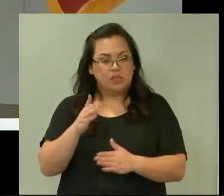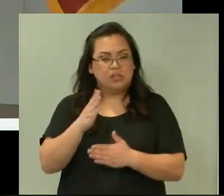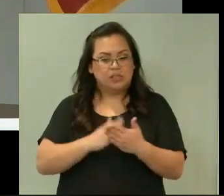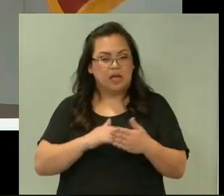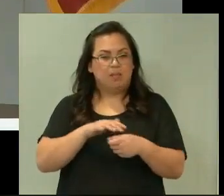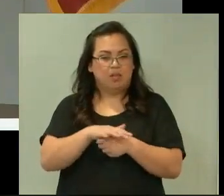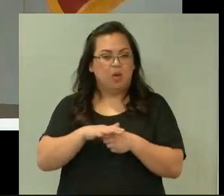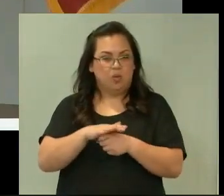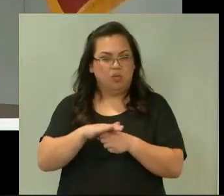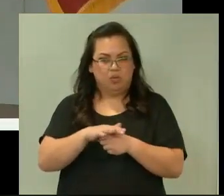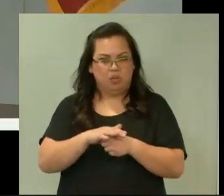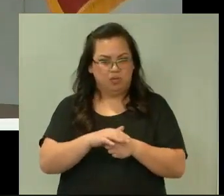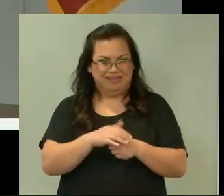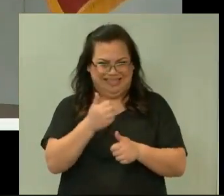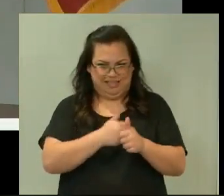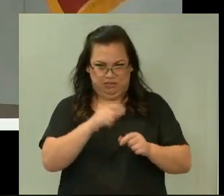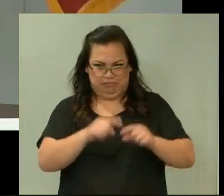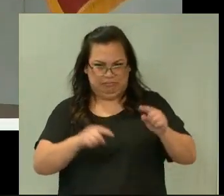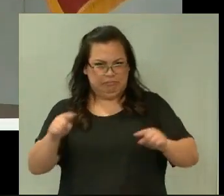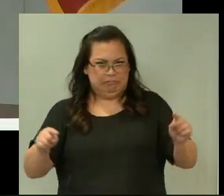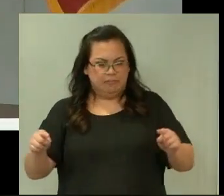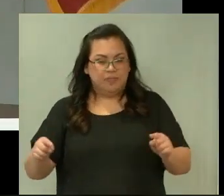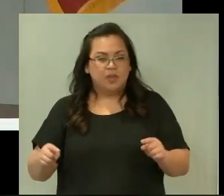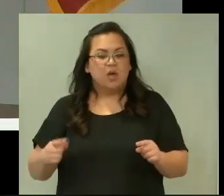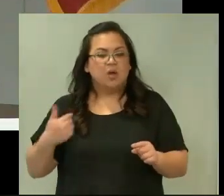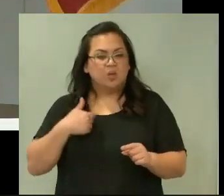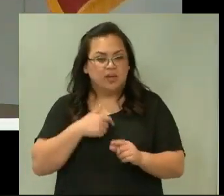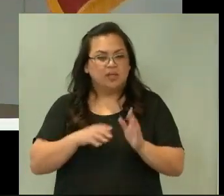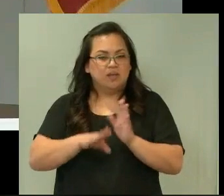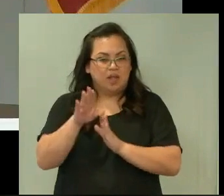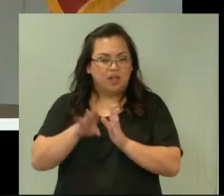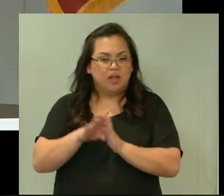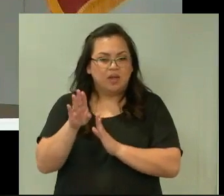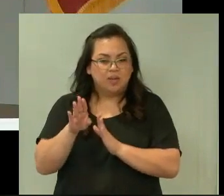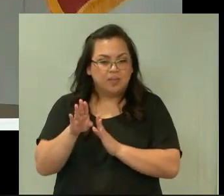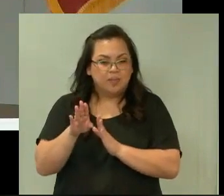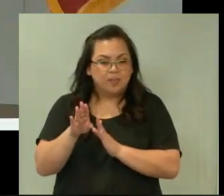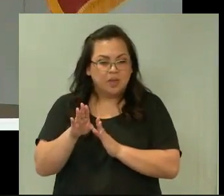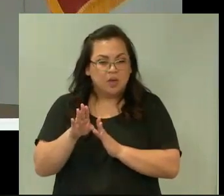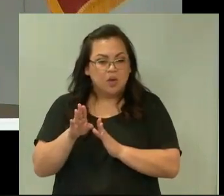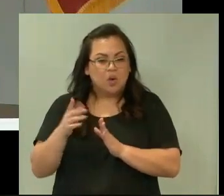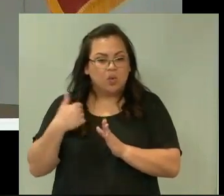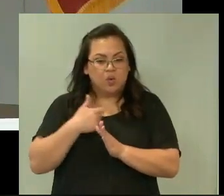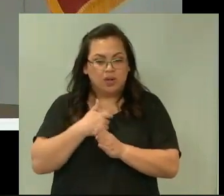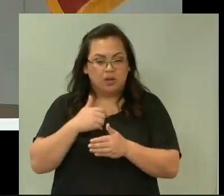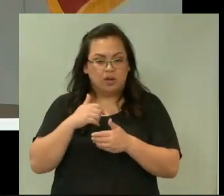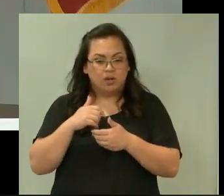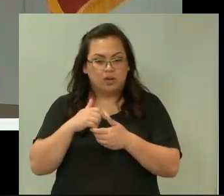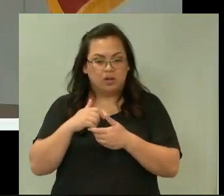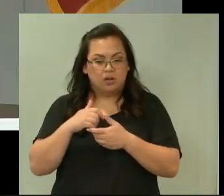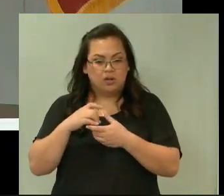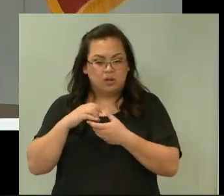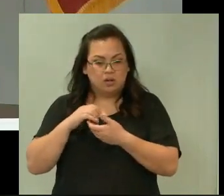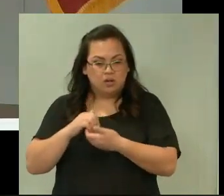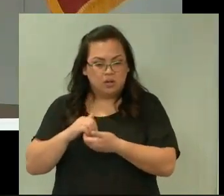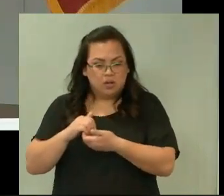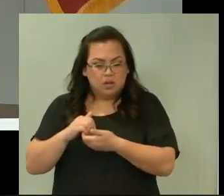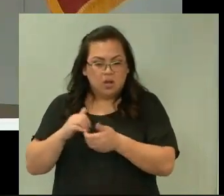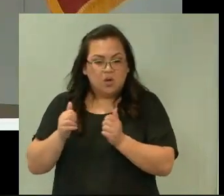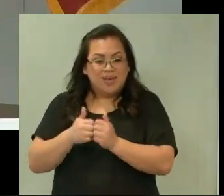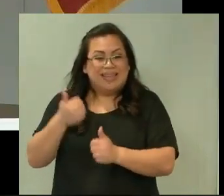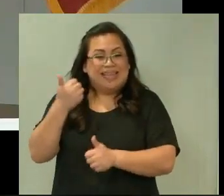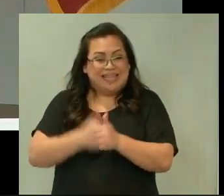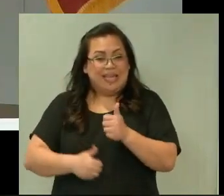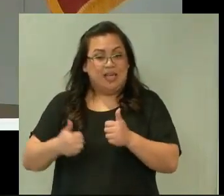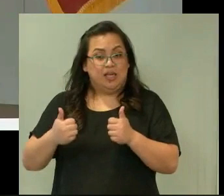local variance. And so we developed a process by which we're working with local health officers in each of your counties,